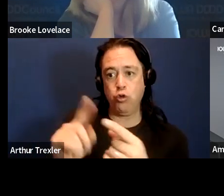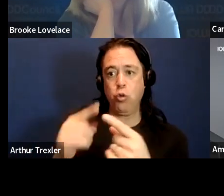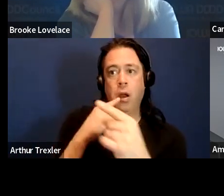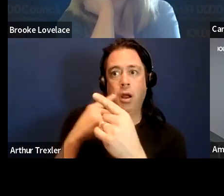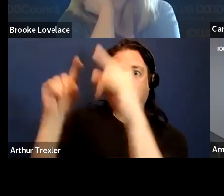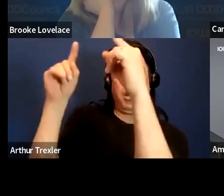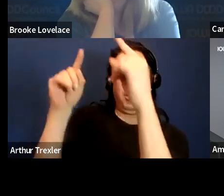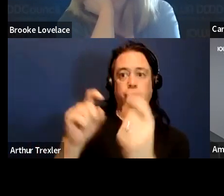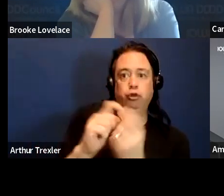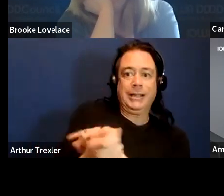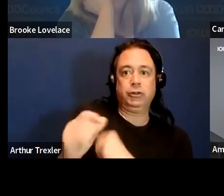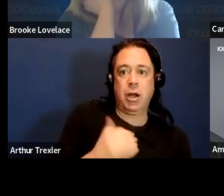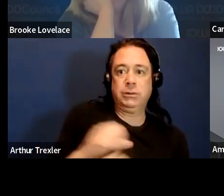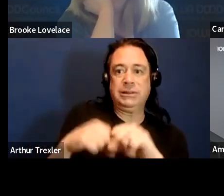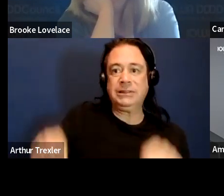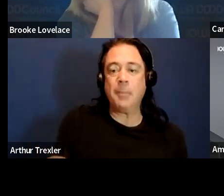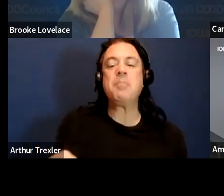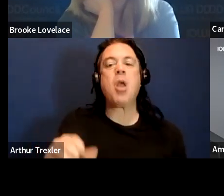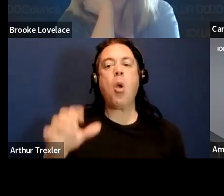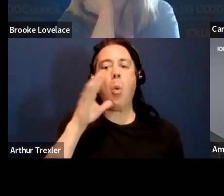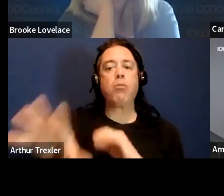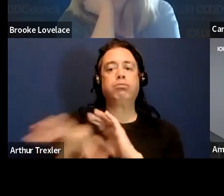change is supporting a steering committee.